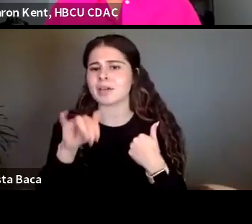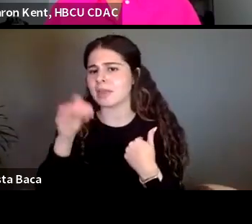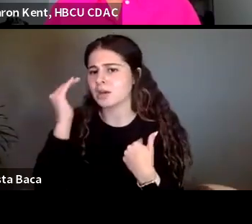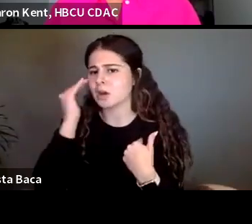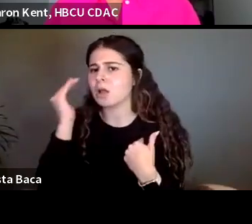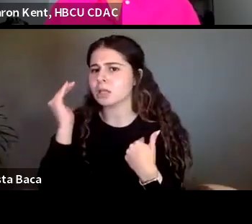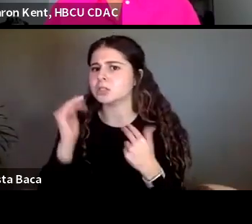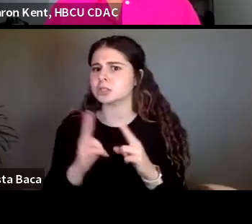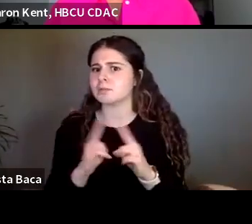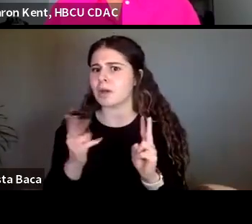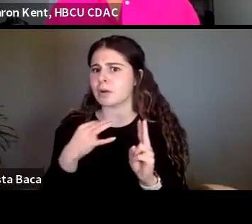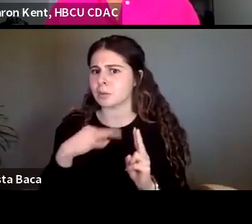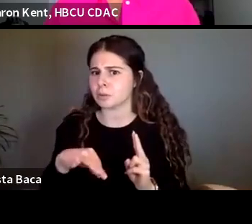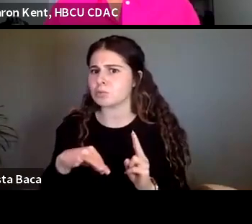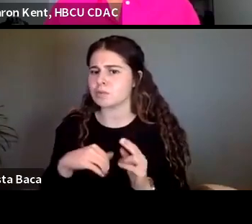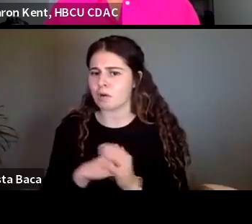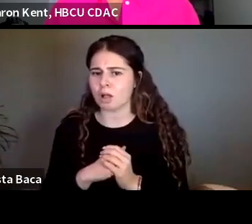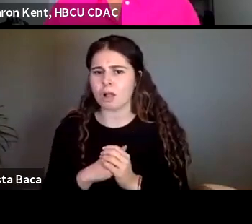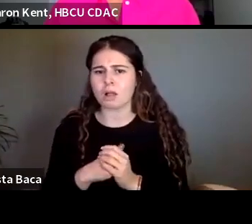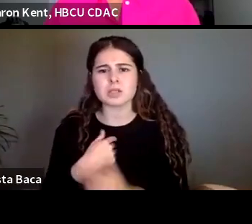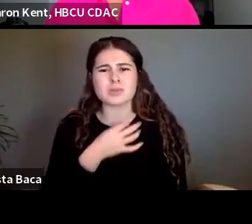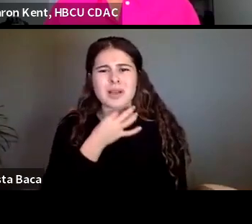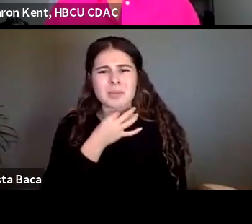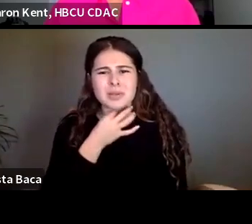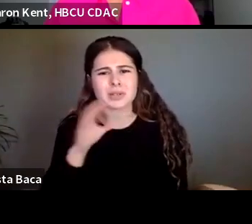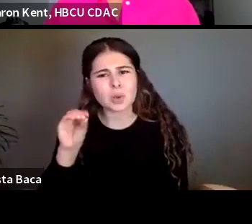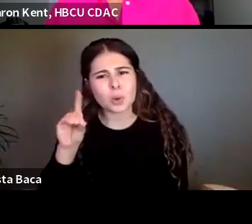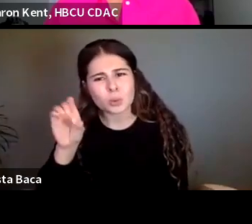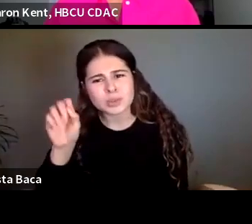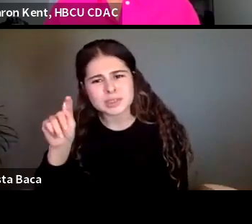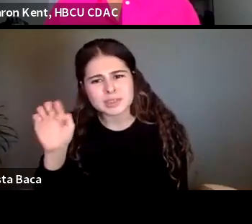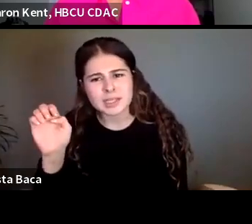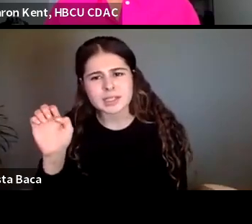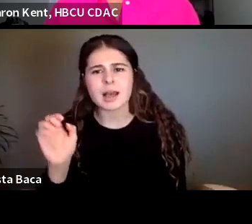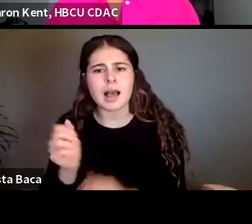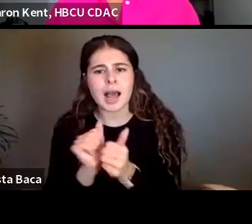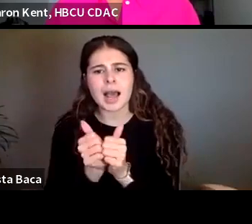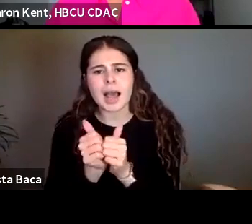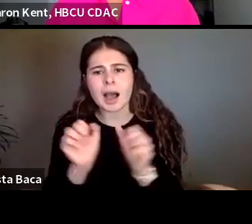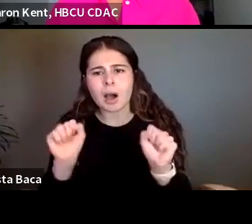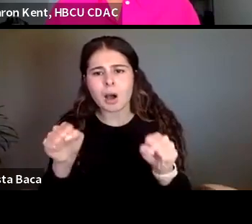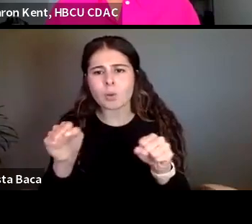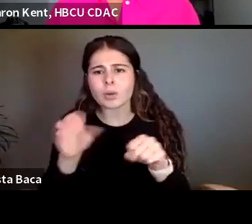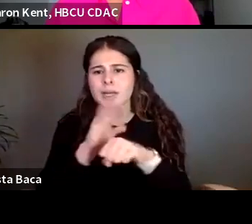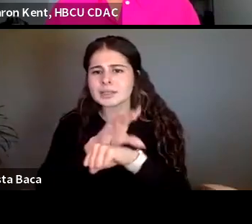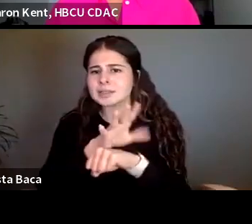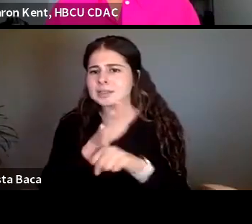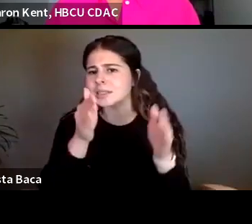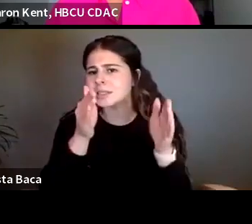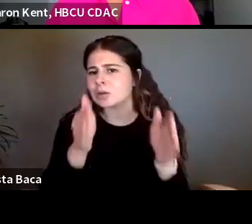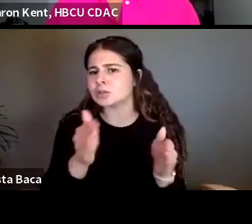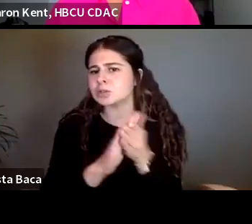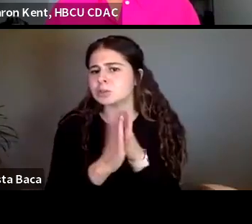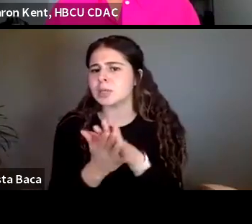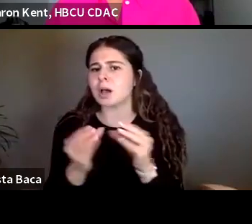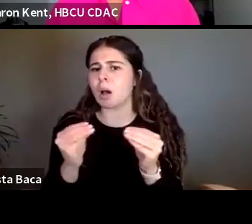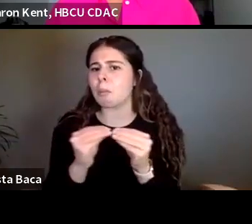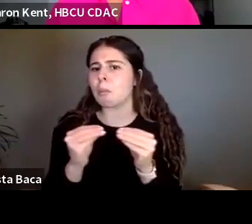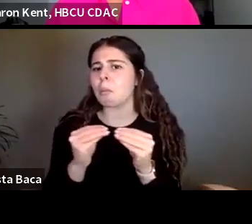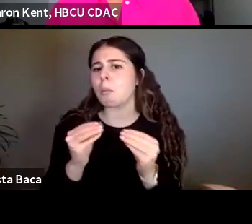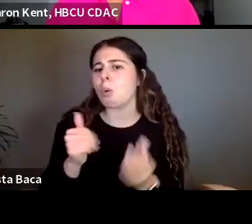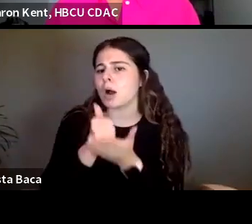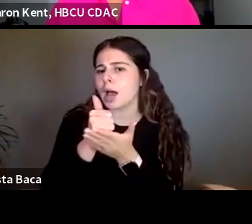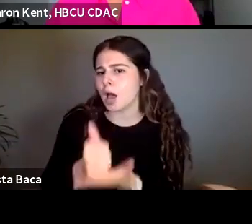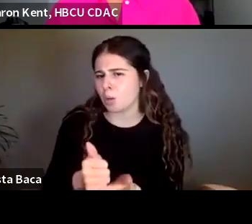And I would just ask you, Odette, how do you think counselors can be more available or more helpful? What role might they play when it